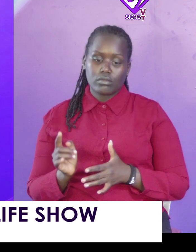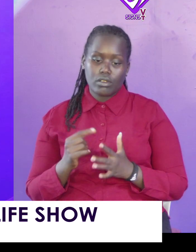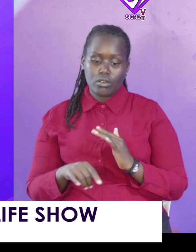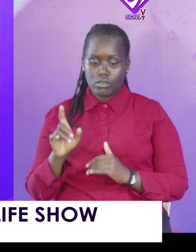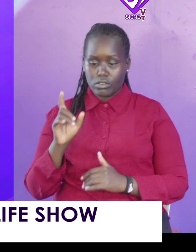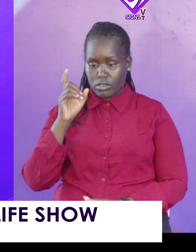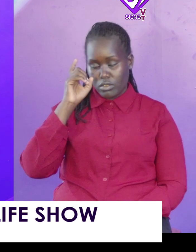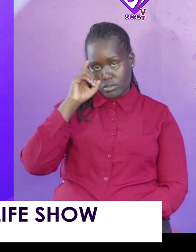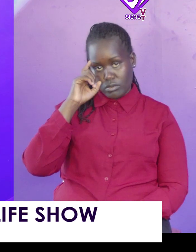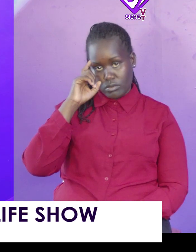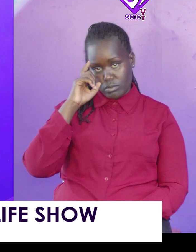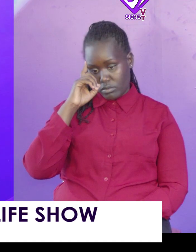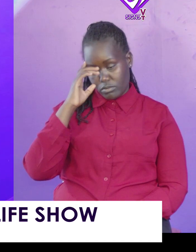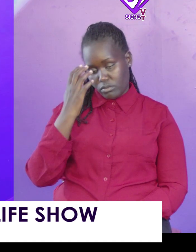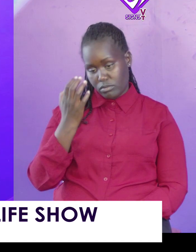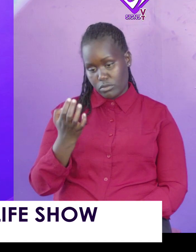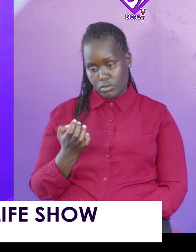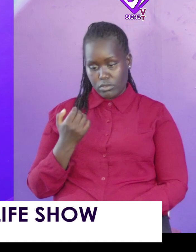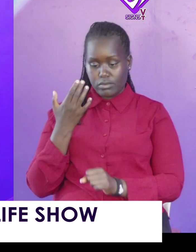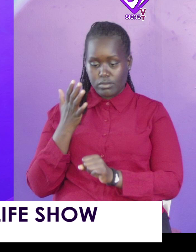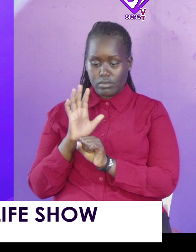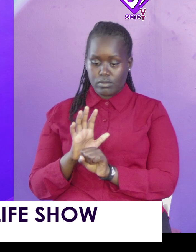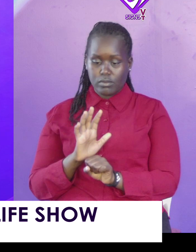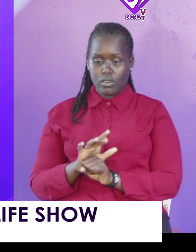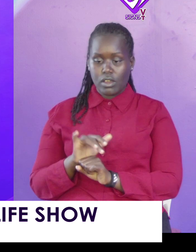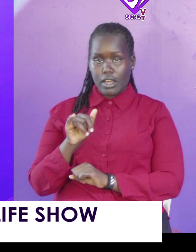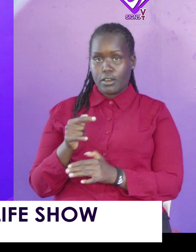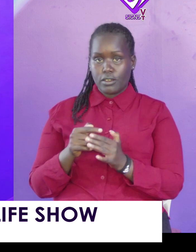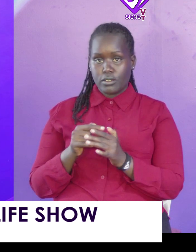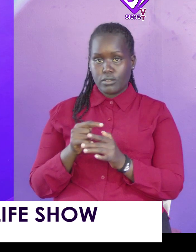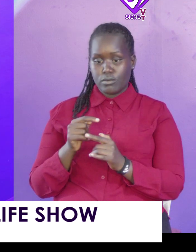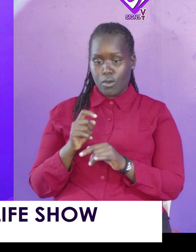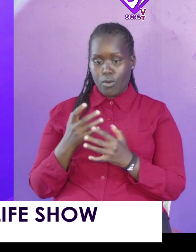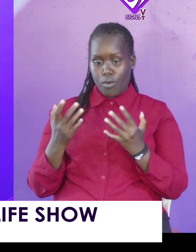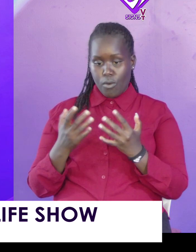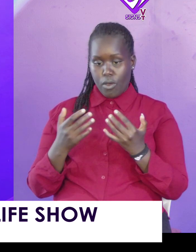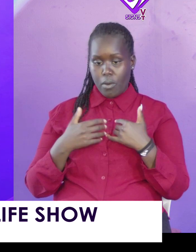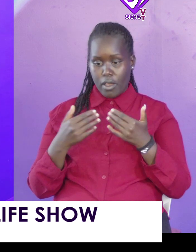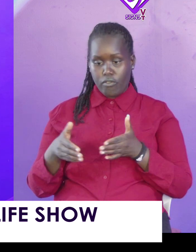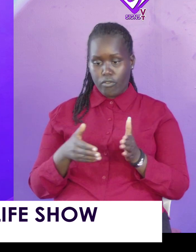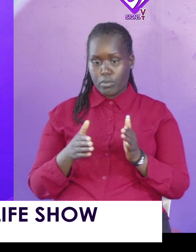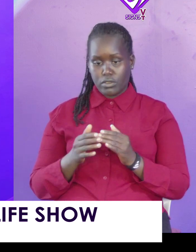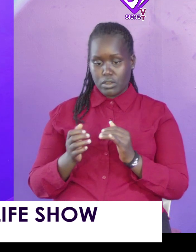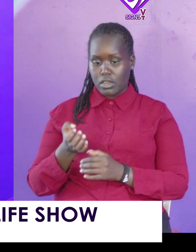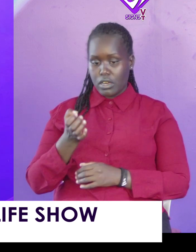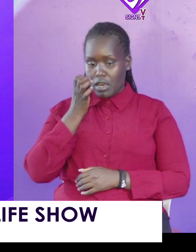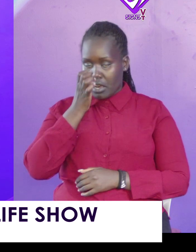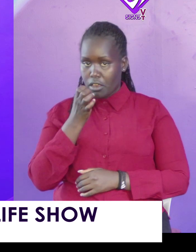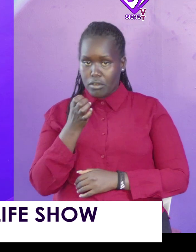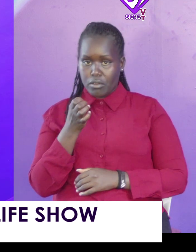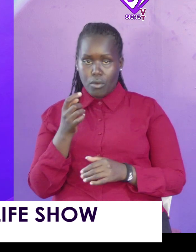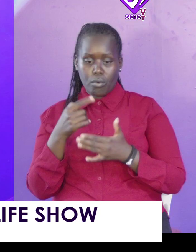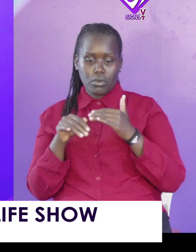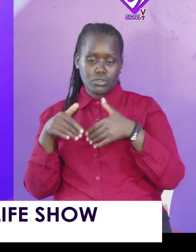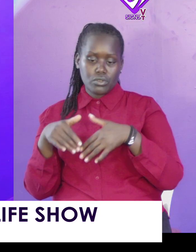think you need so much. That is where your opportunity lies. Don't neglect what you have left.